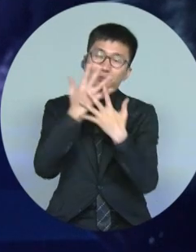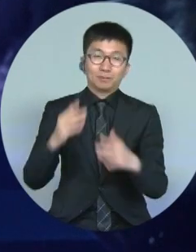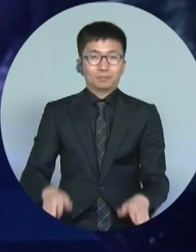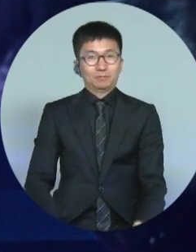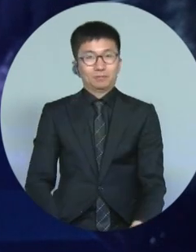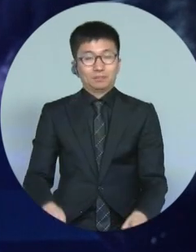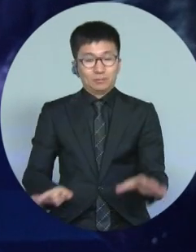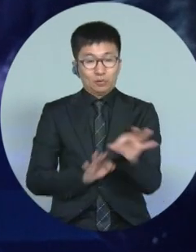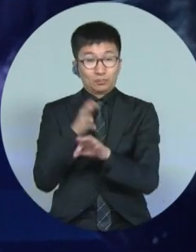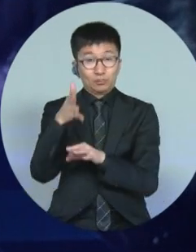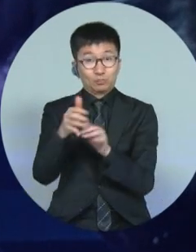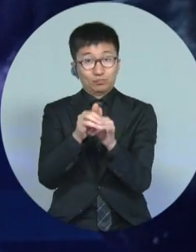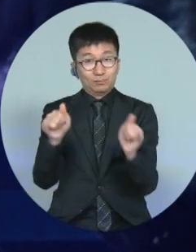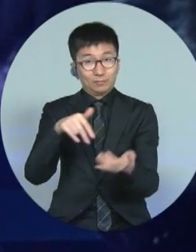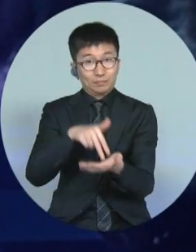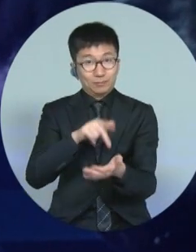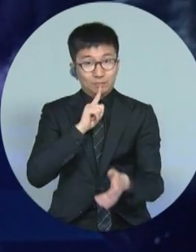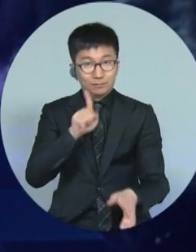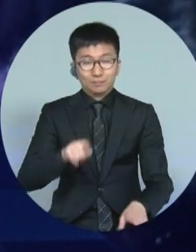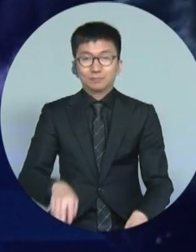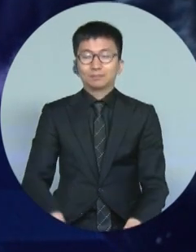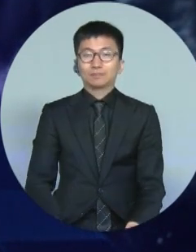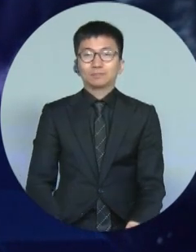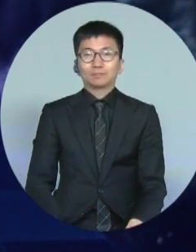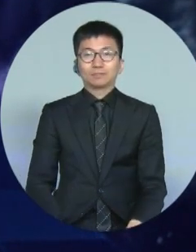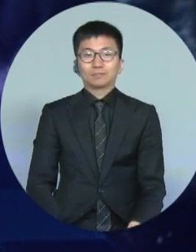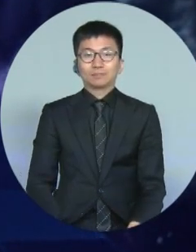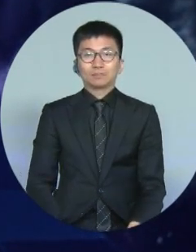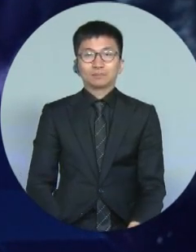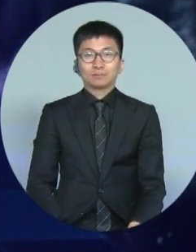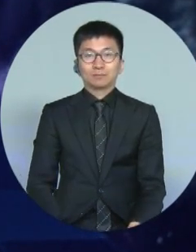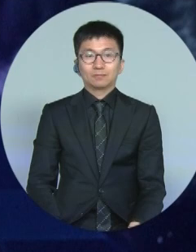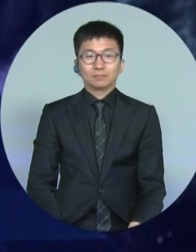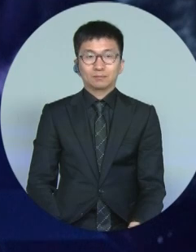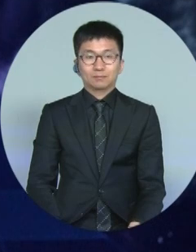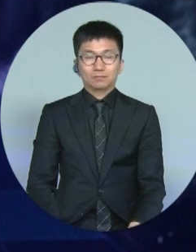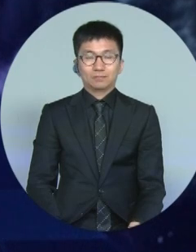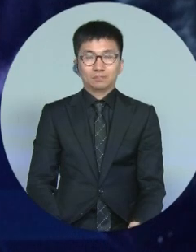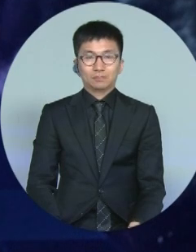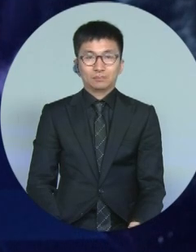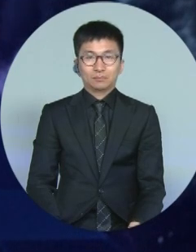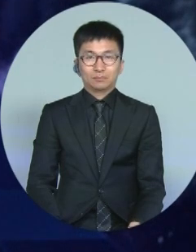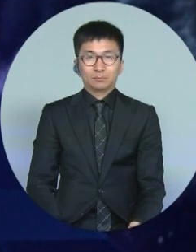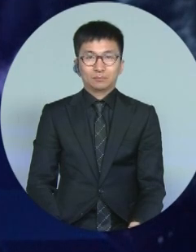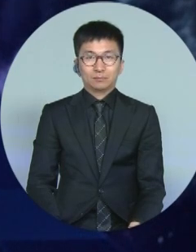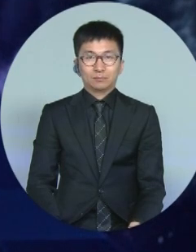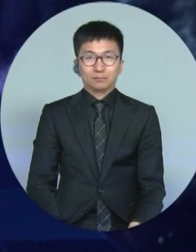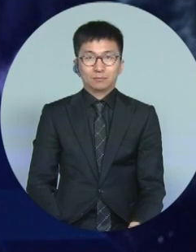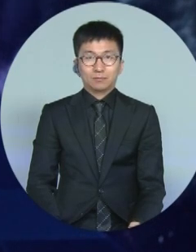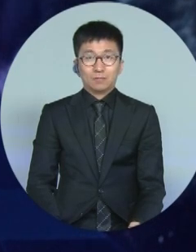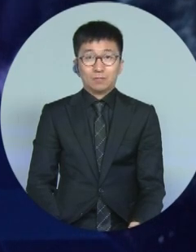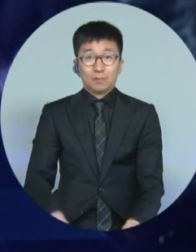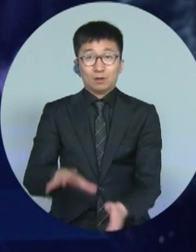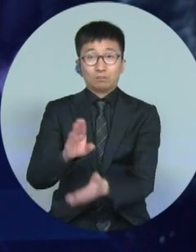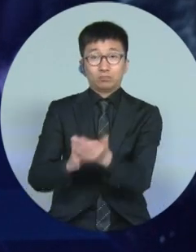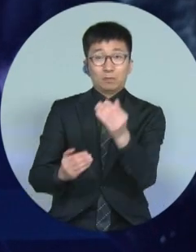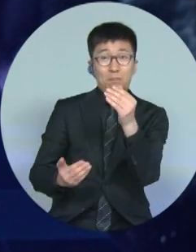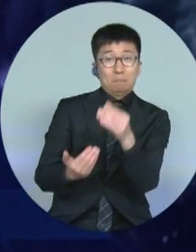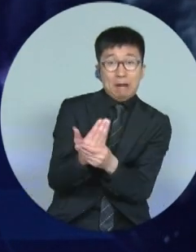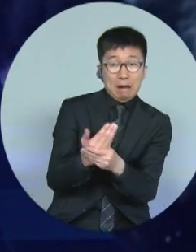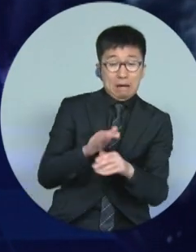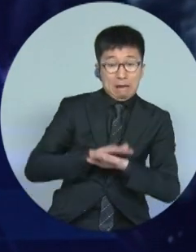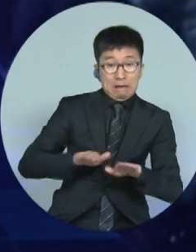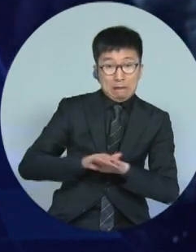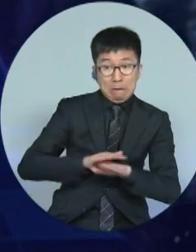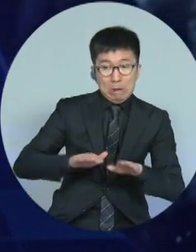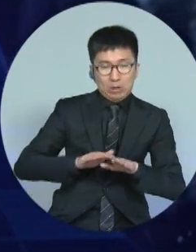you don't know the probability of being hit by a shock. You don't know the probability of being able to